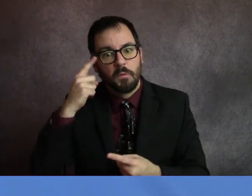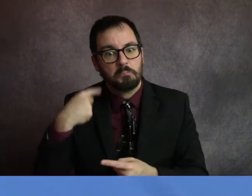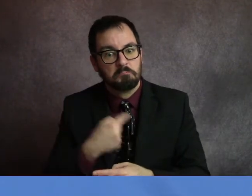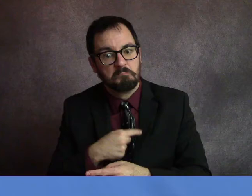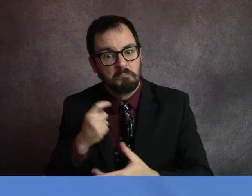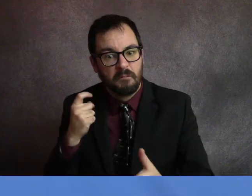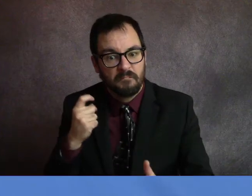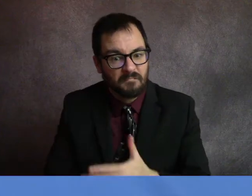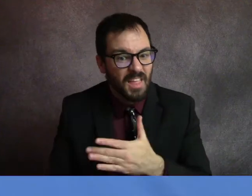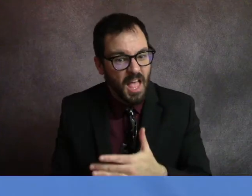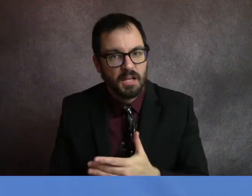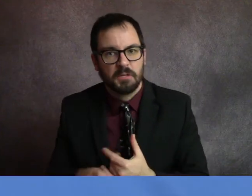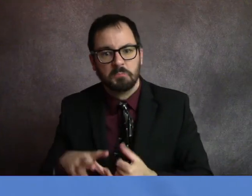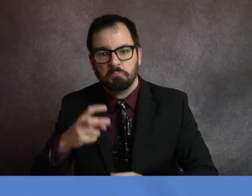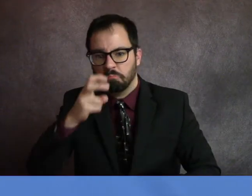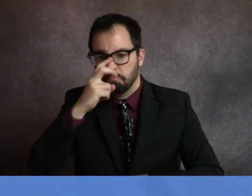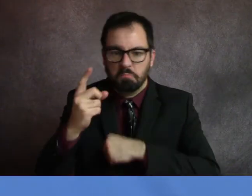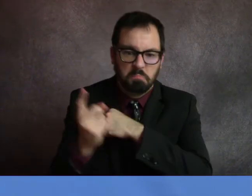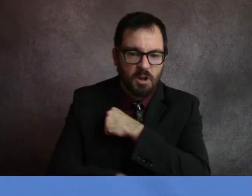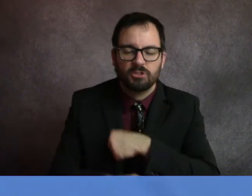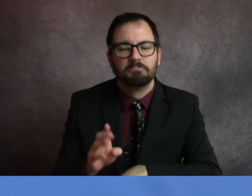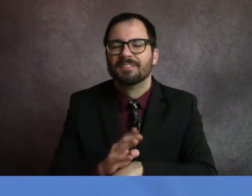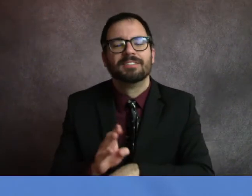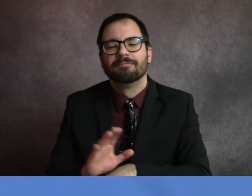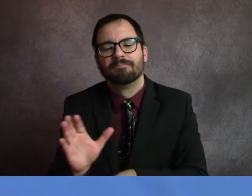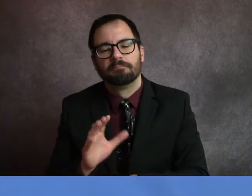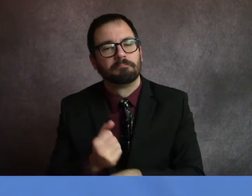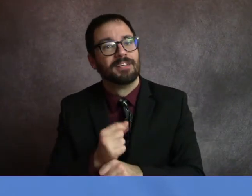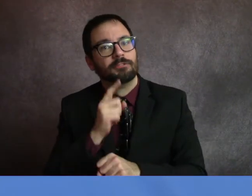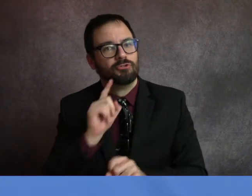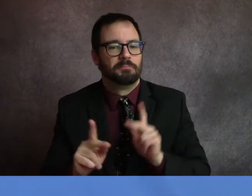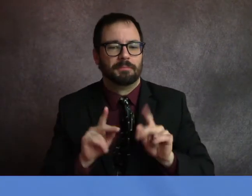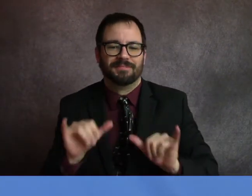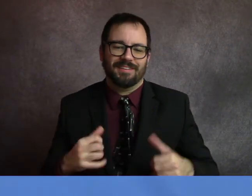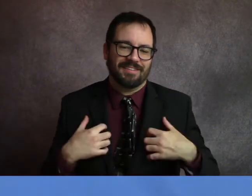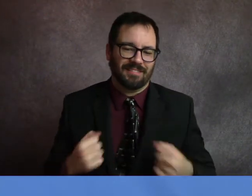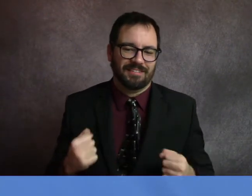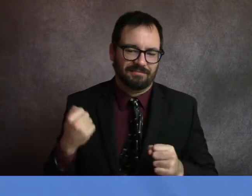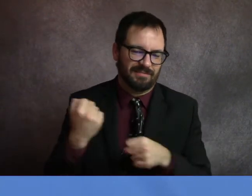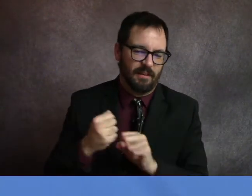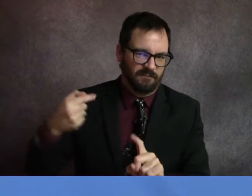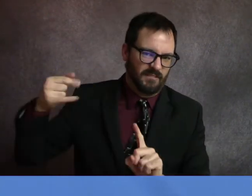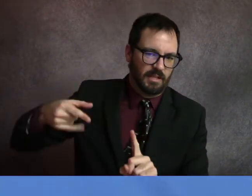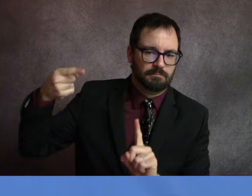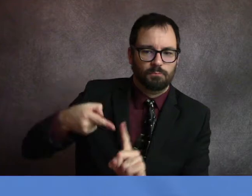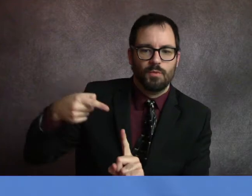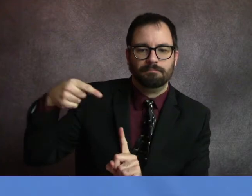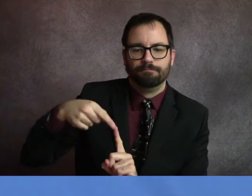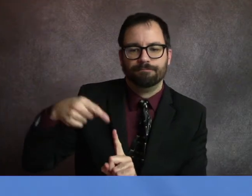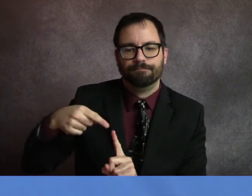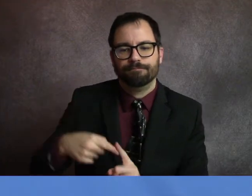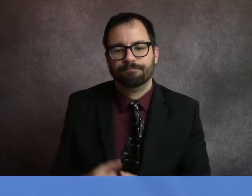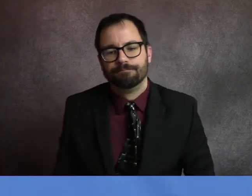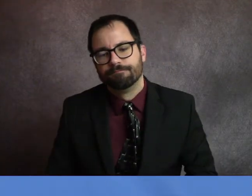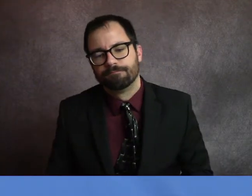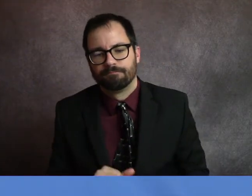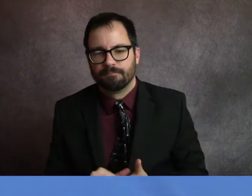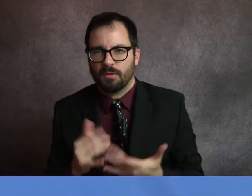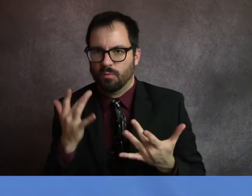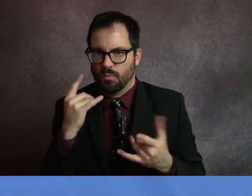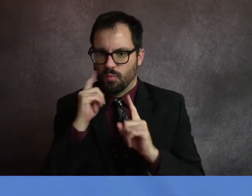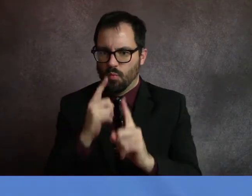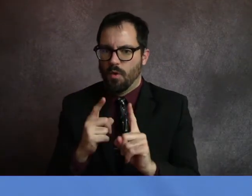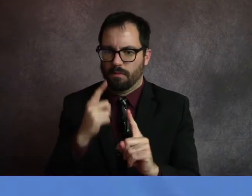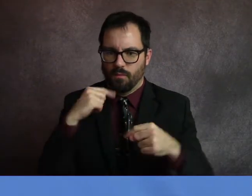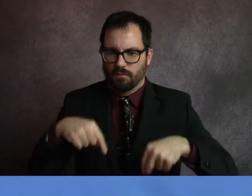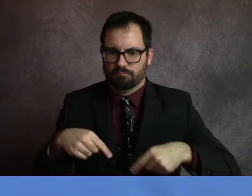not to be hard on businesses. The intention is to keep people safe and healthy, and that's what we want to do during this period of time. Our